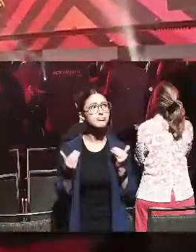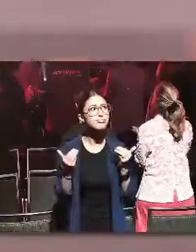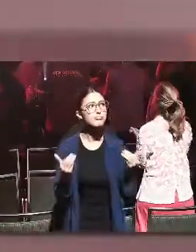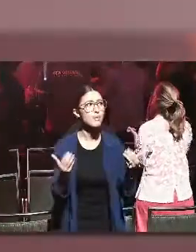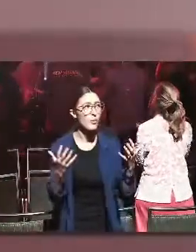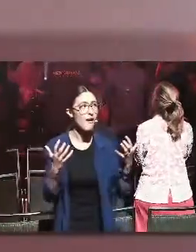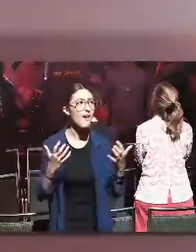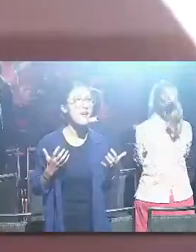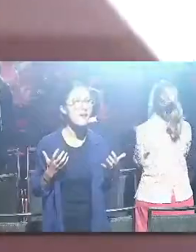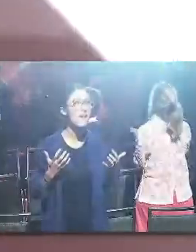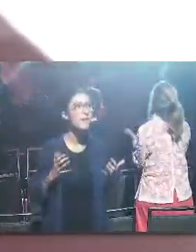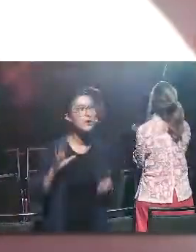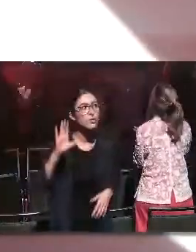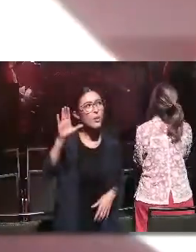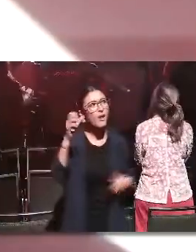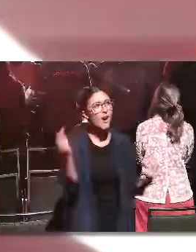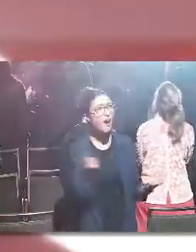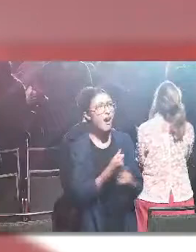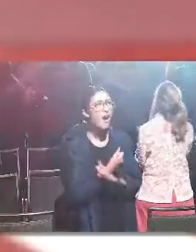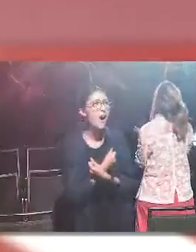face, show us your